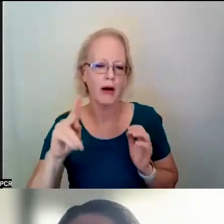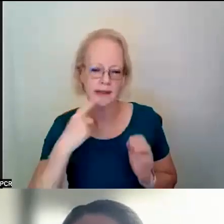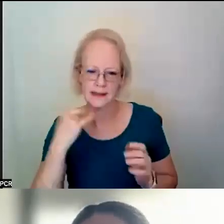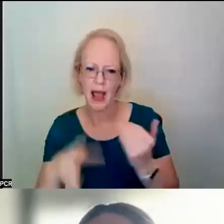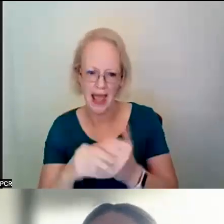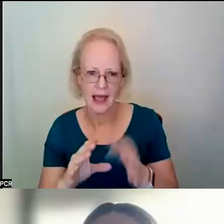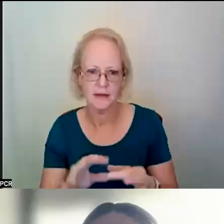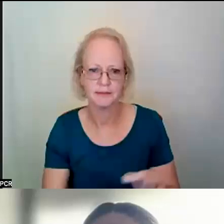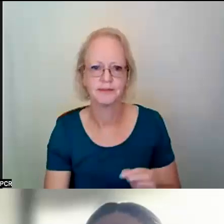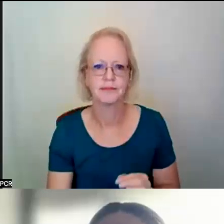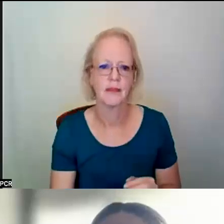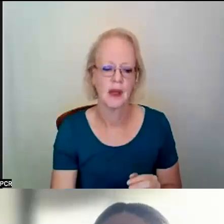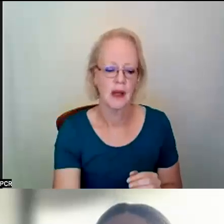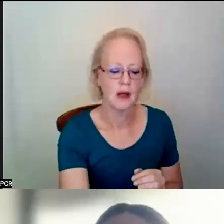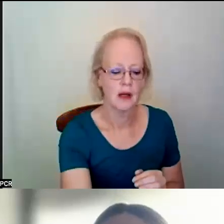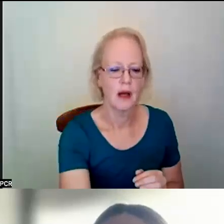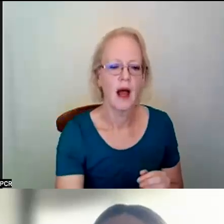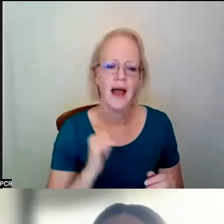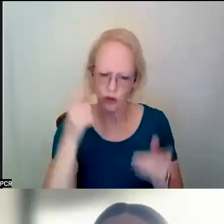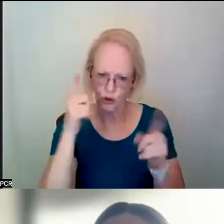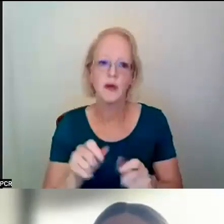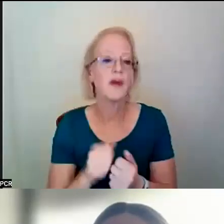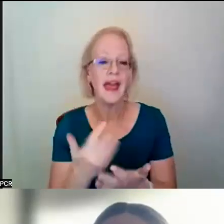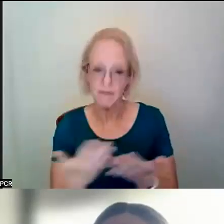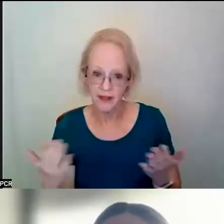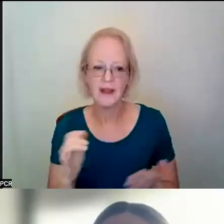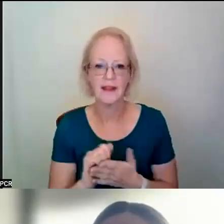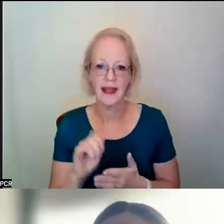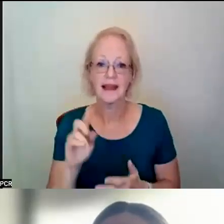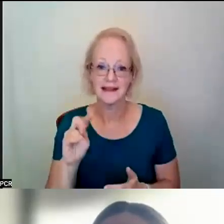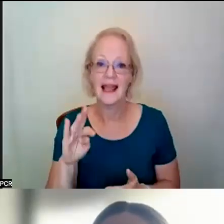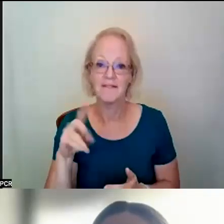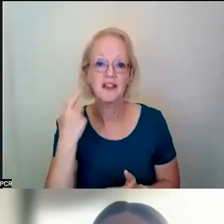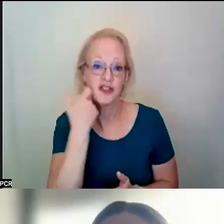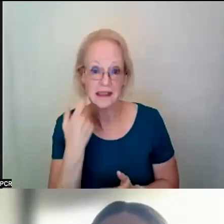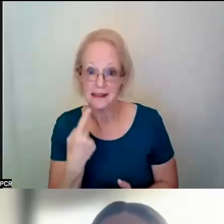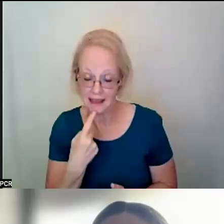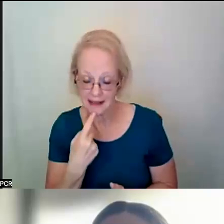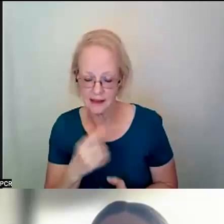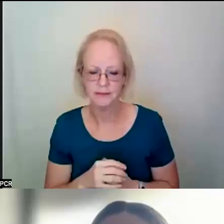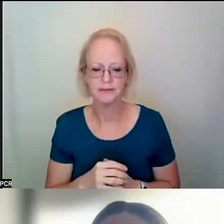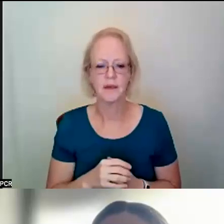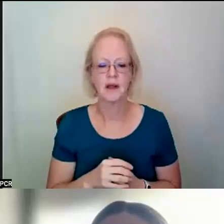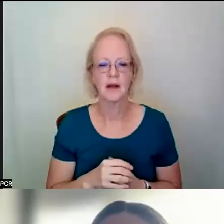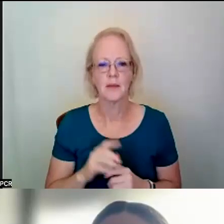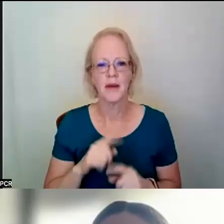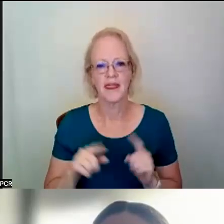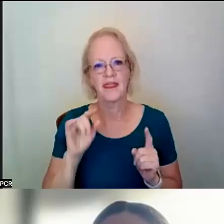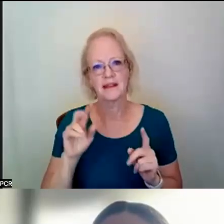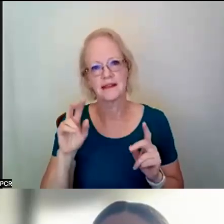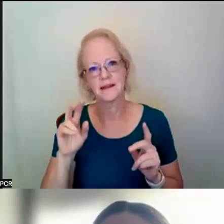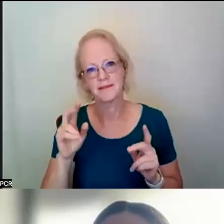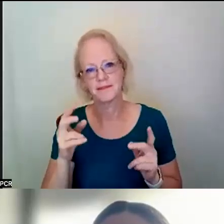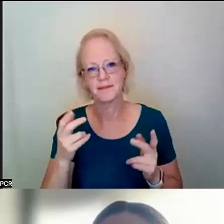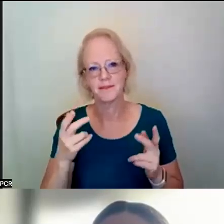agree with everything David just said. Remember about that, this quote unquote inequity